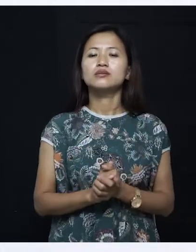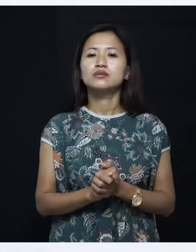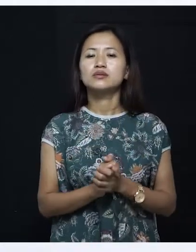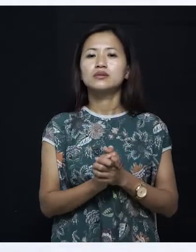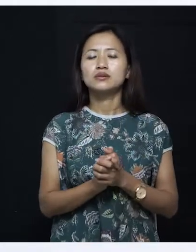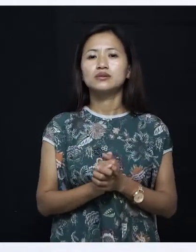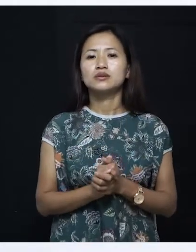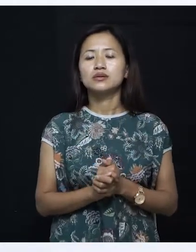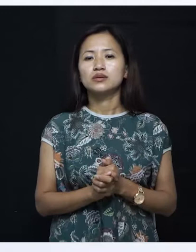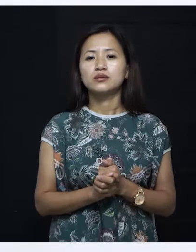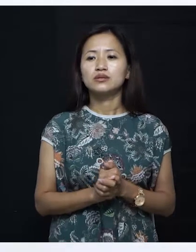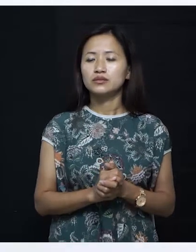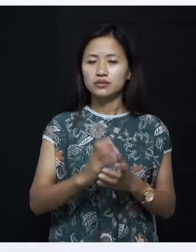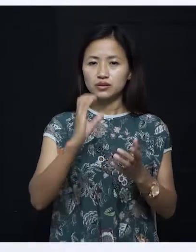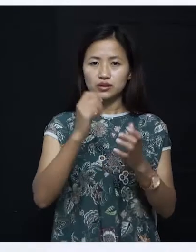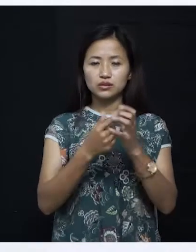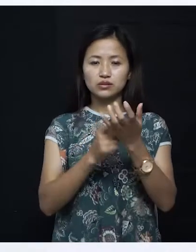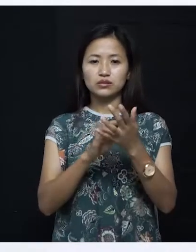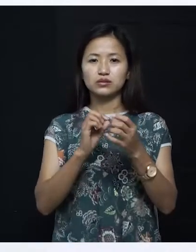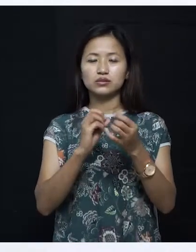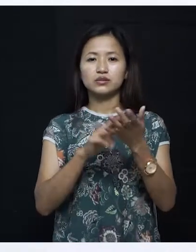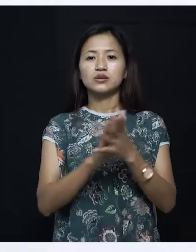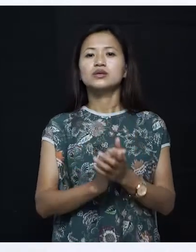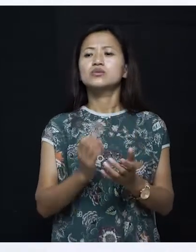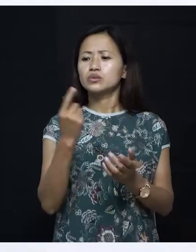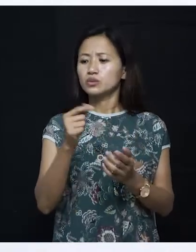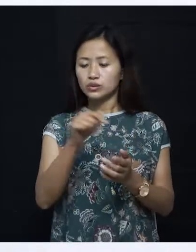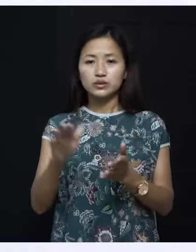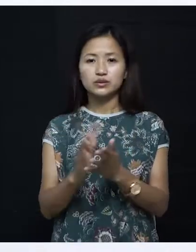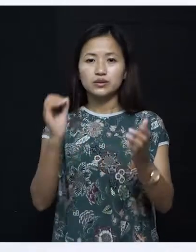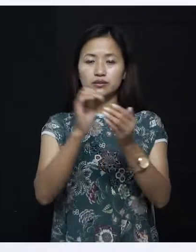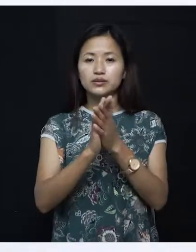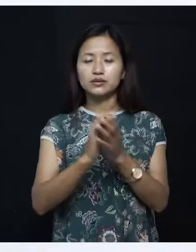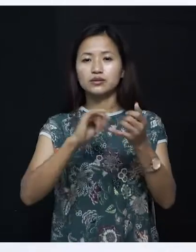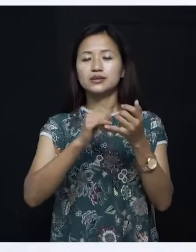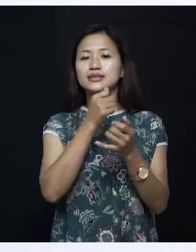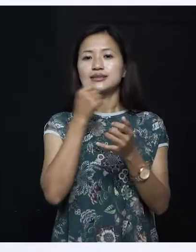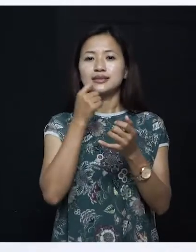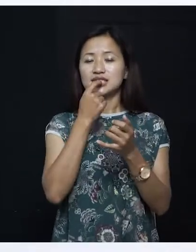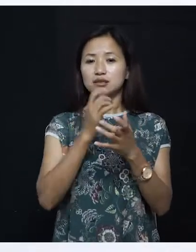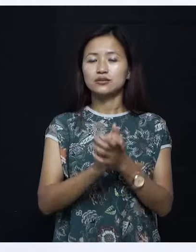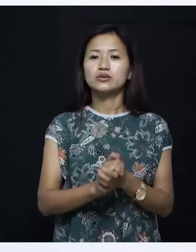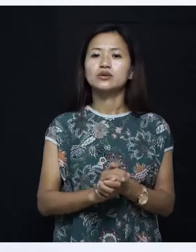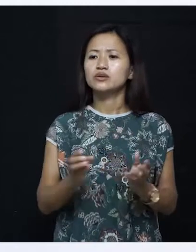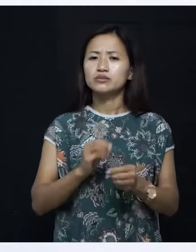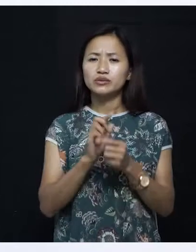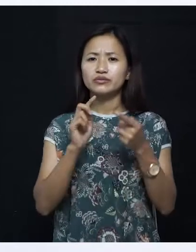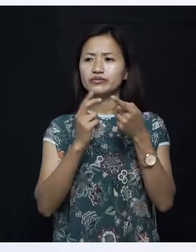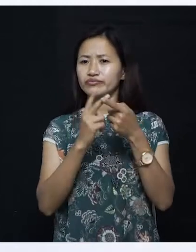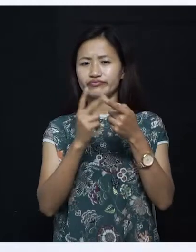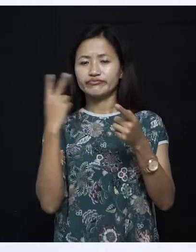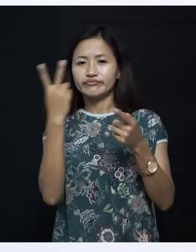be the sucrose, which is the content in the sugar, because of transportation. That means if